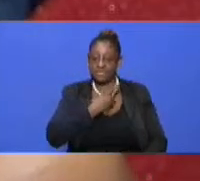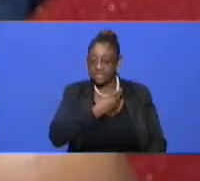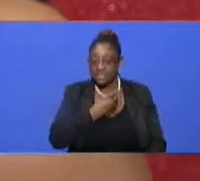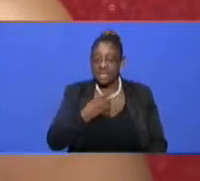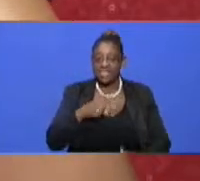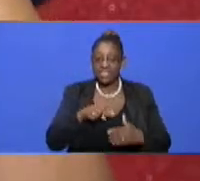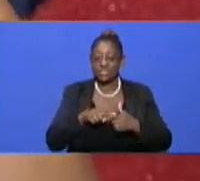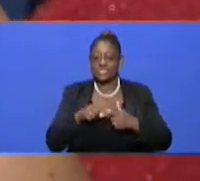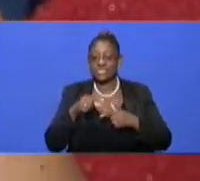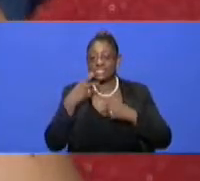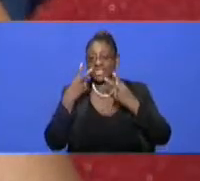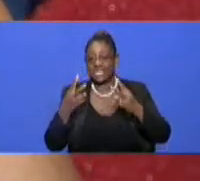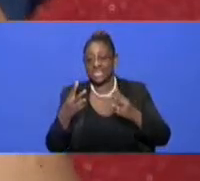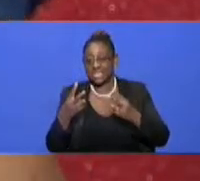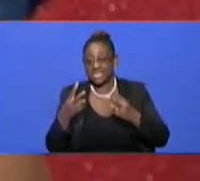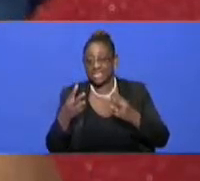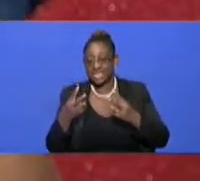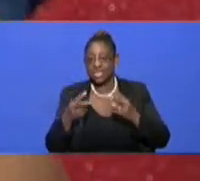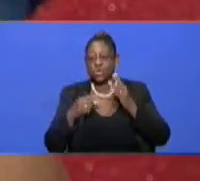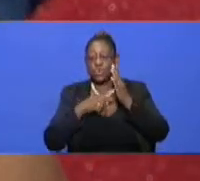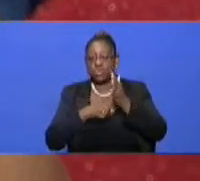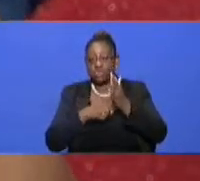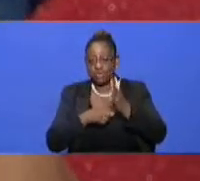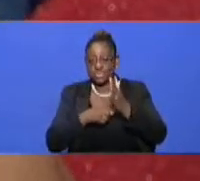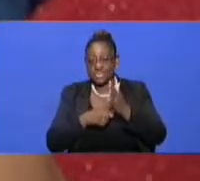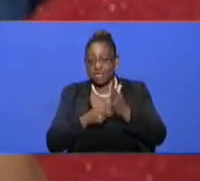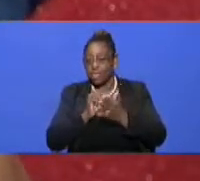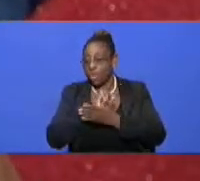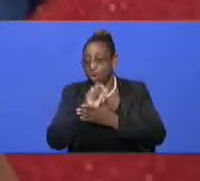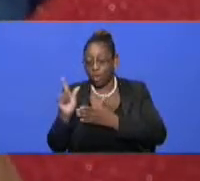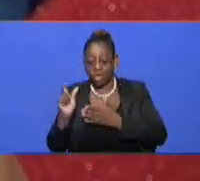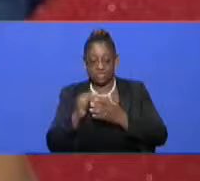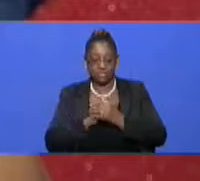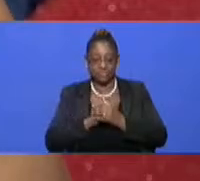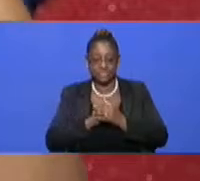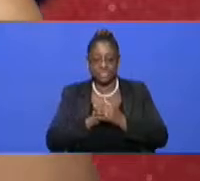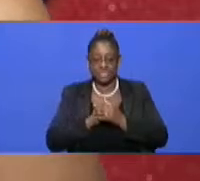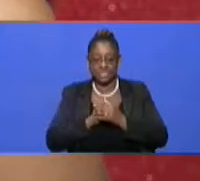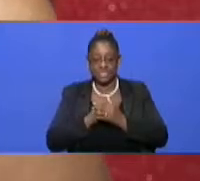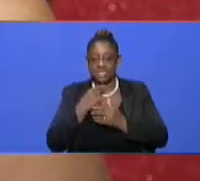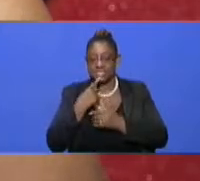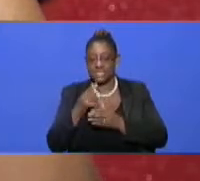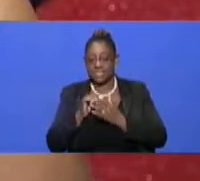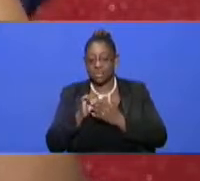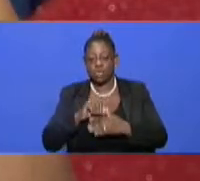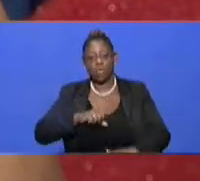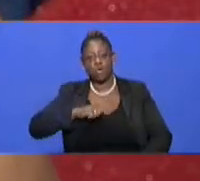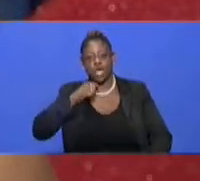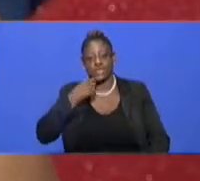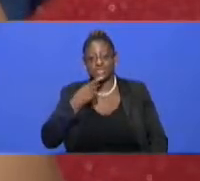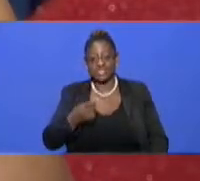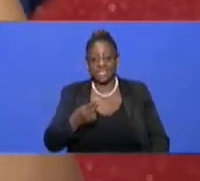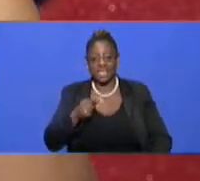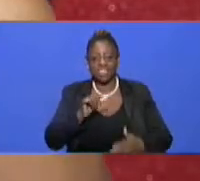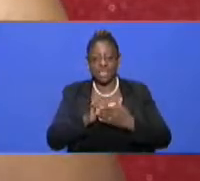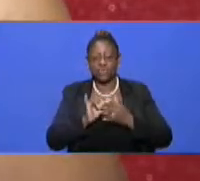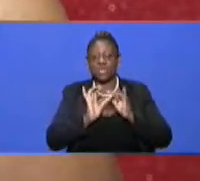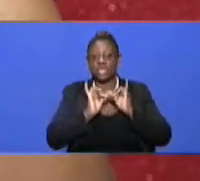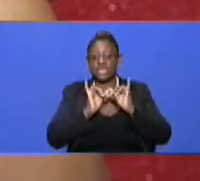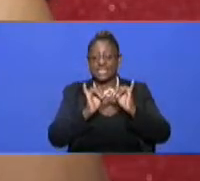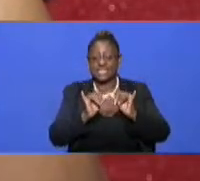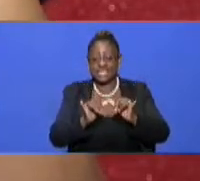you see leather, and that bundle will represent them all. And so in total, we are proud to say that we will